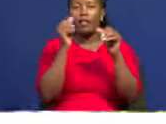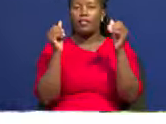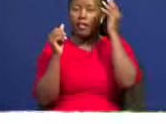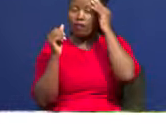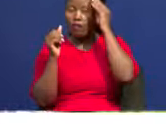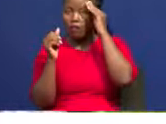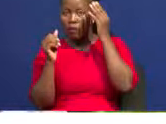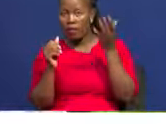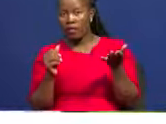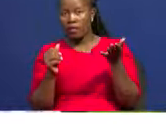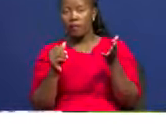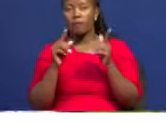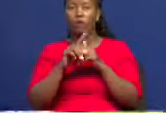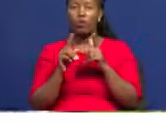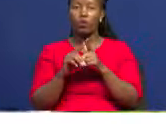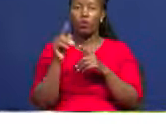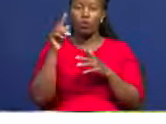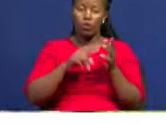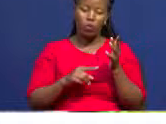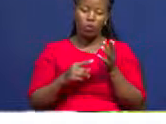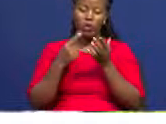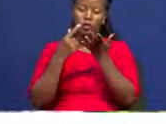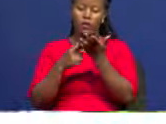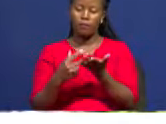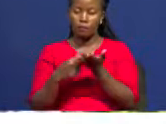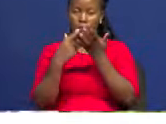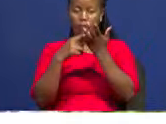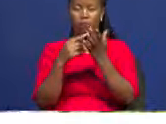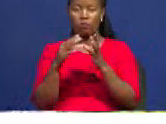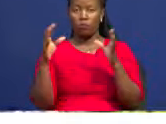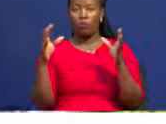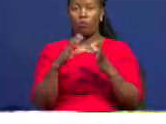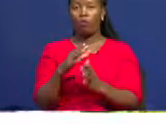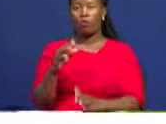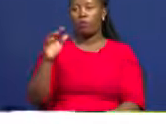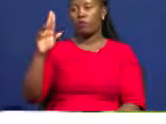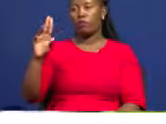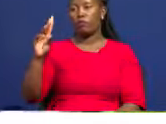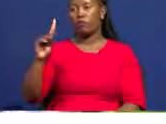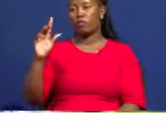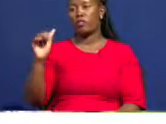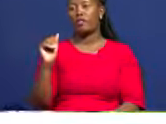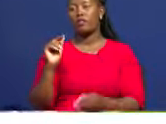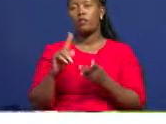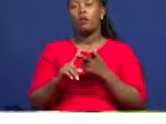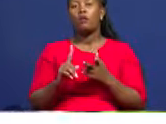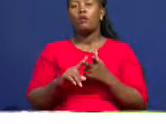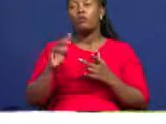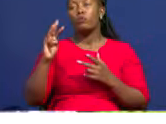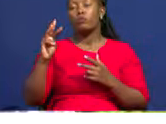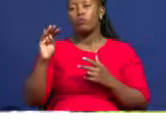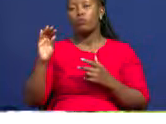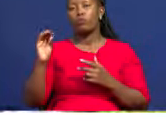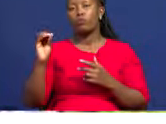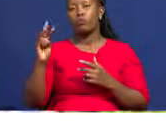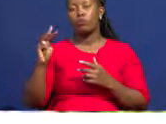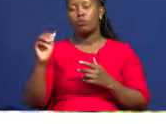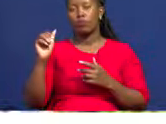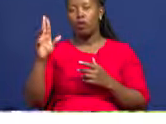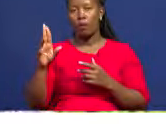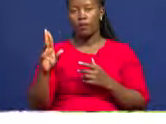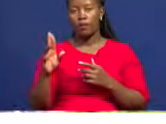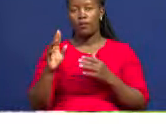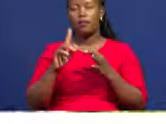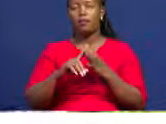We were called on the table by the team of UDA, led by Hassan Omar, me and my brother Ali Amisi Kitaka, and he saw